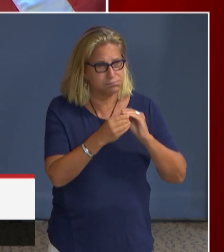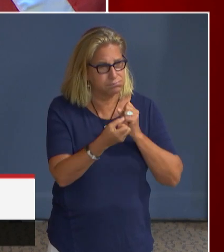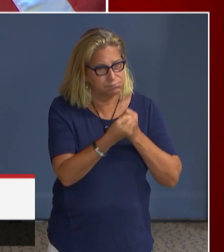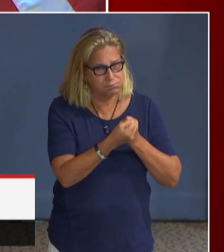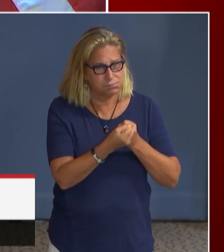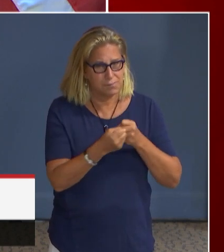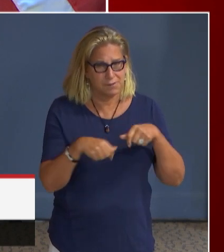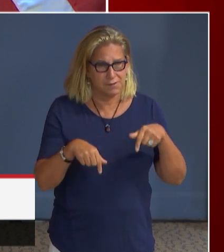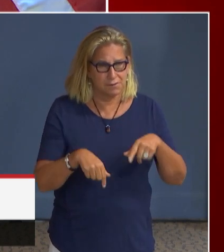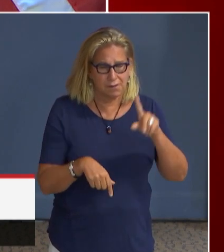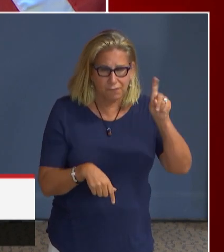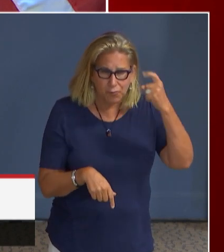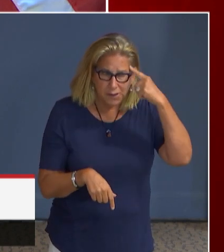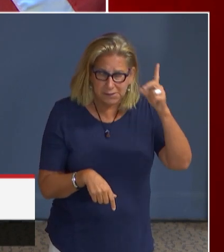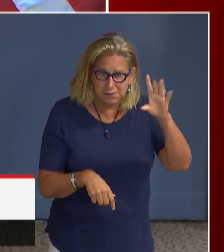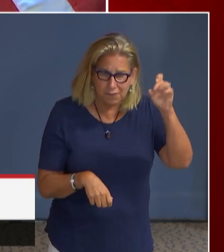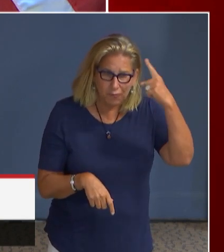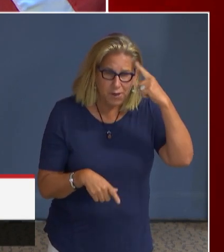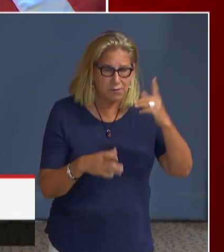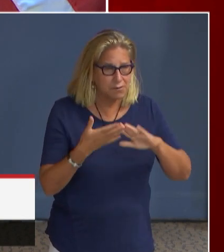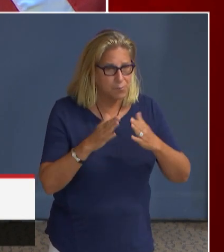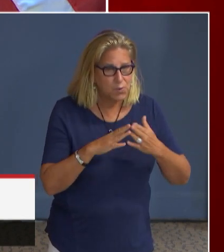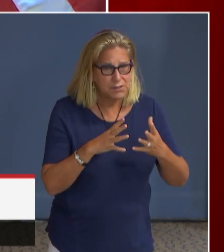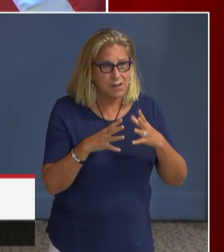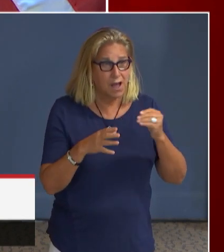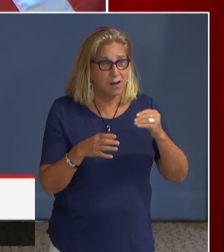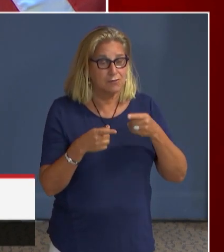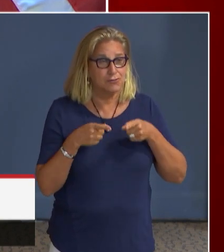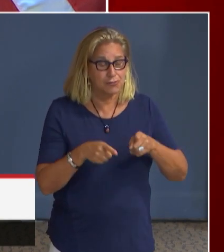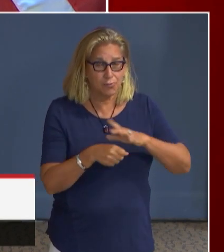government employees throughout this pandemic, and I see